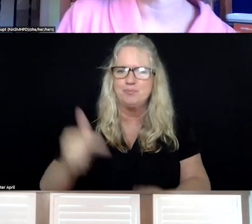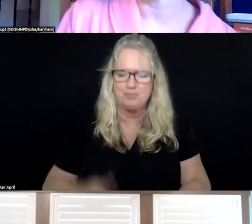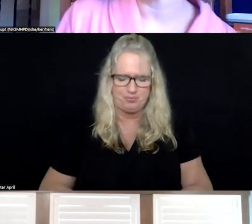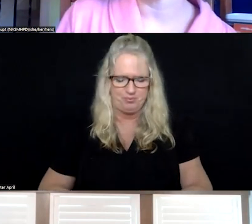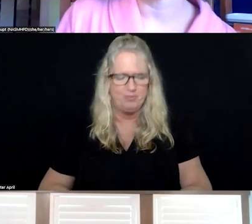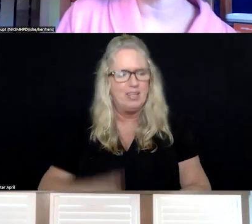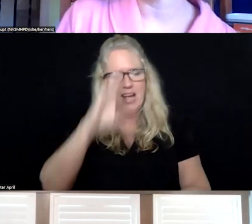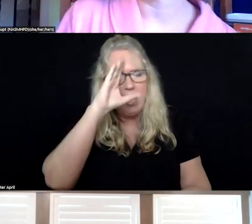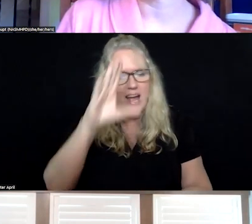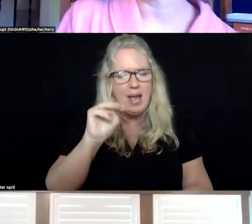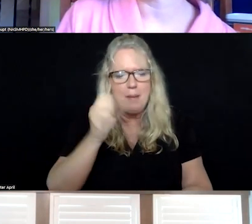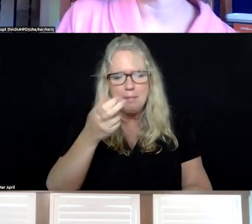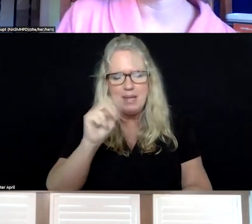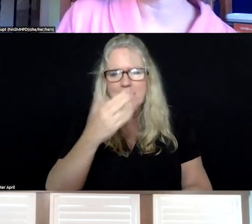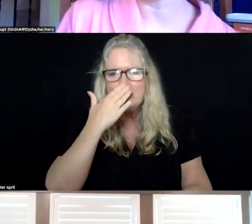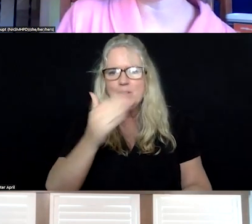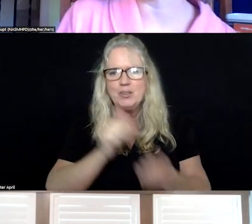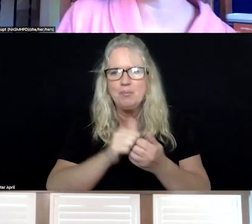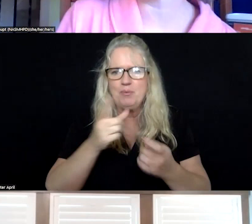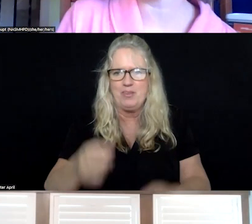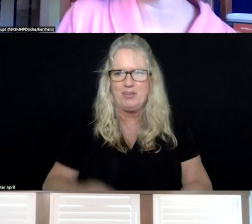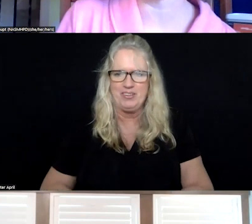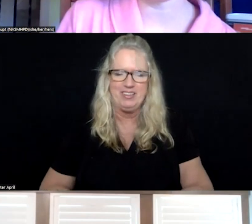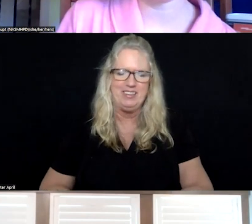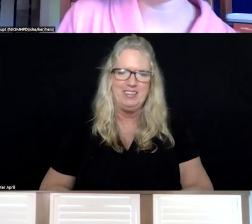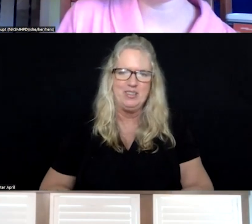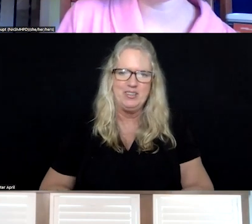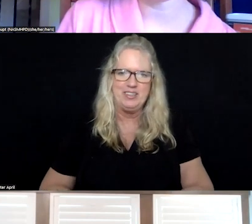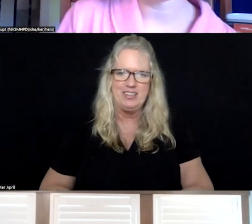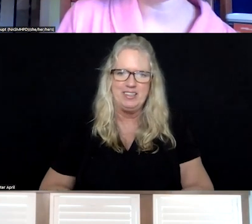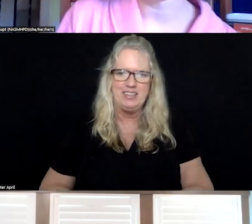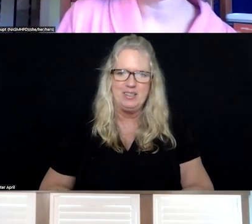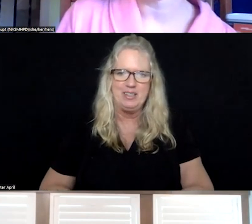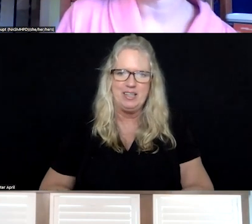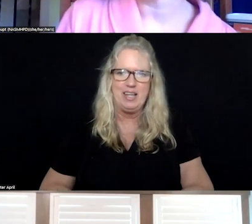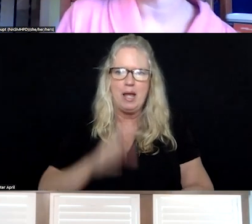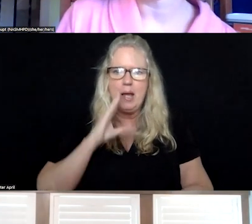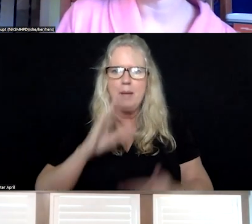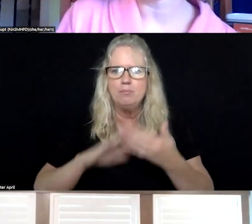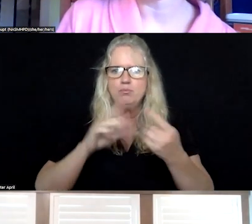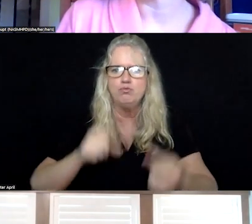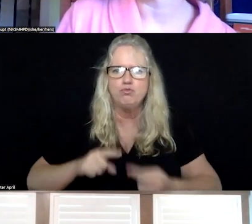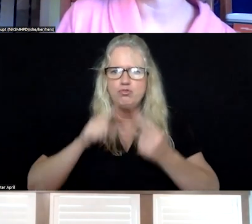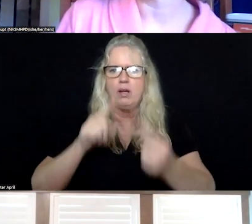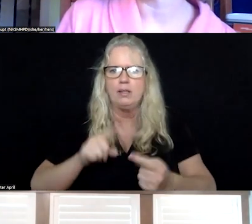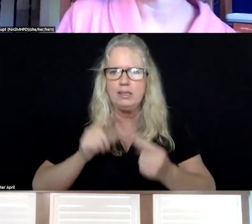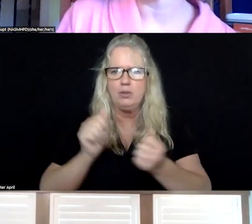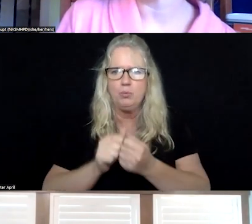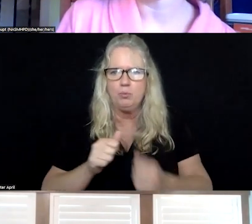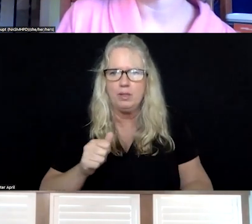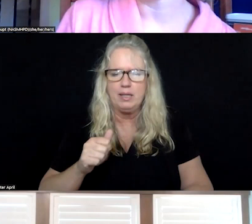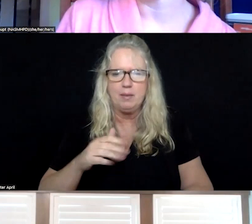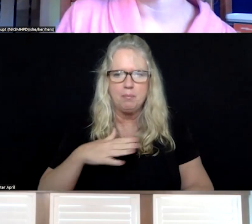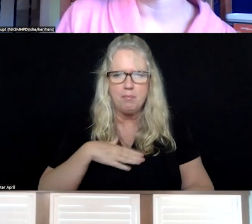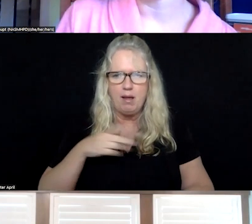Hi, Megan. Good to be with you. Yeah, good to see you. Struggling here with my. Oh, this is not